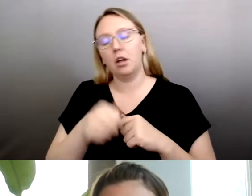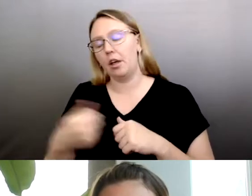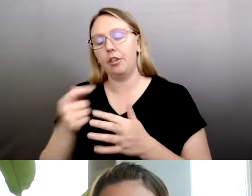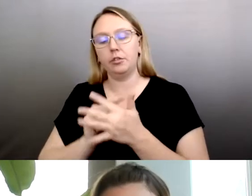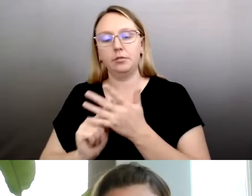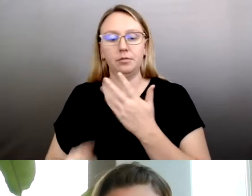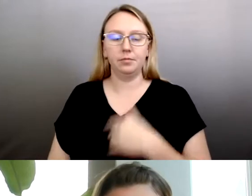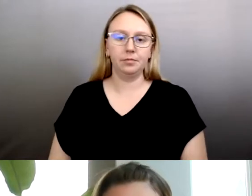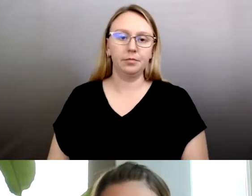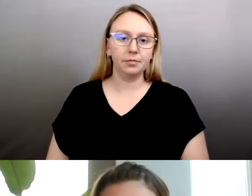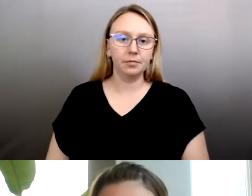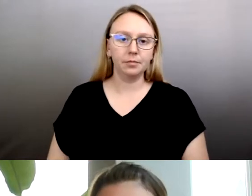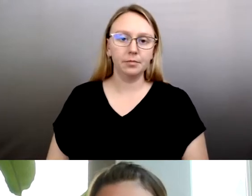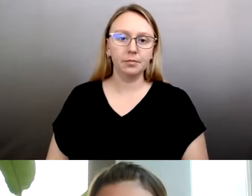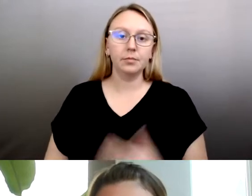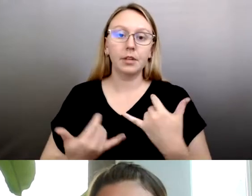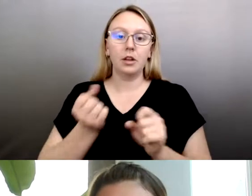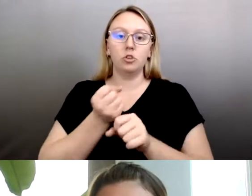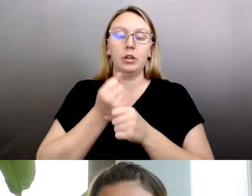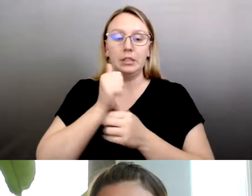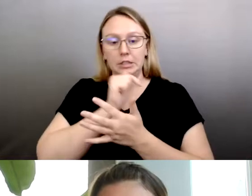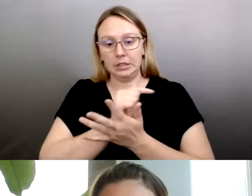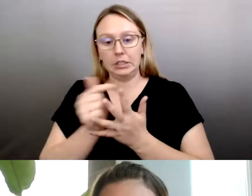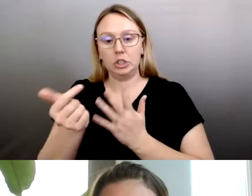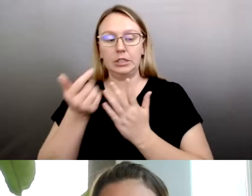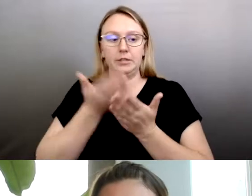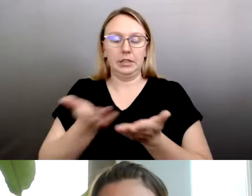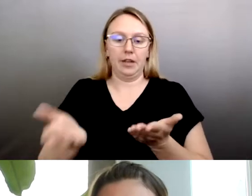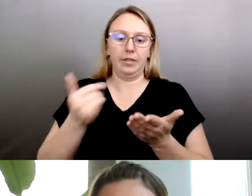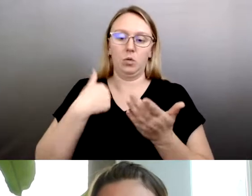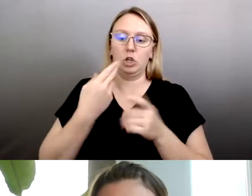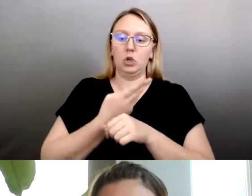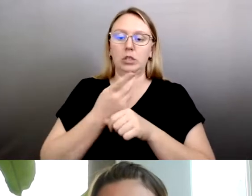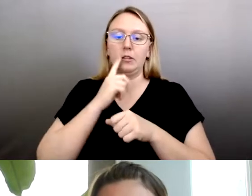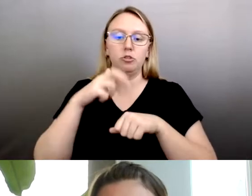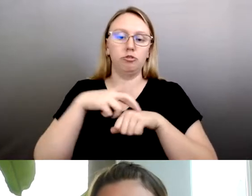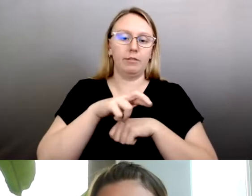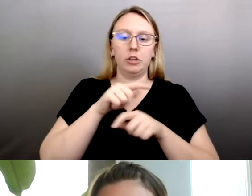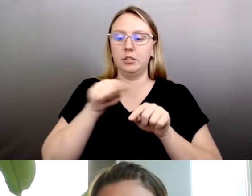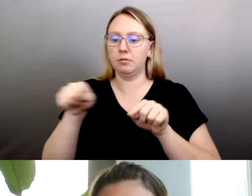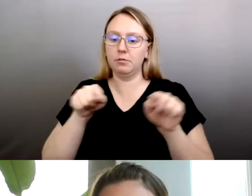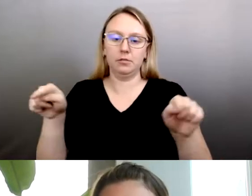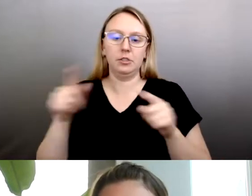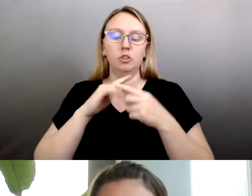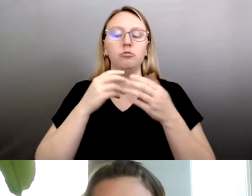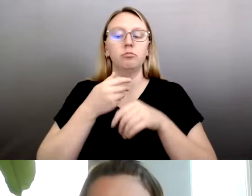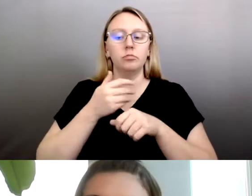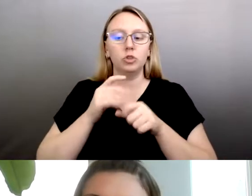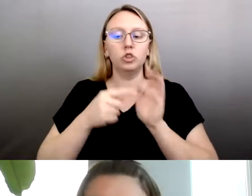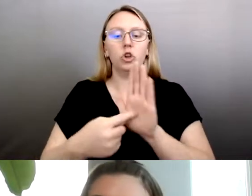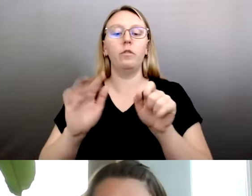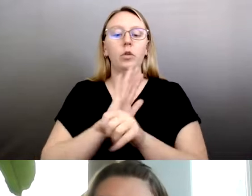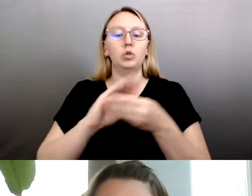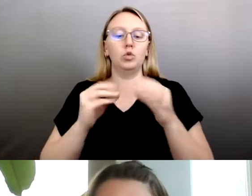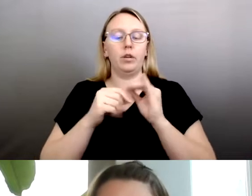we're now creating a series of tools that we're using to kind of cross-reference to fully tell the story of the collection and